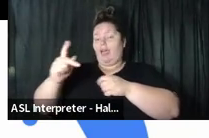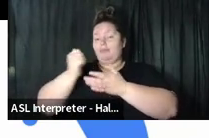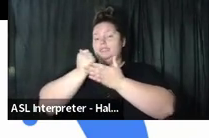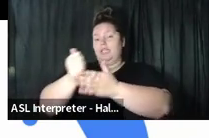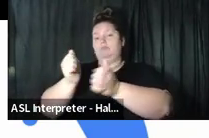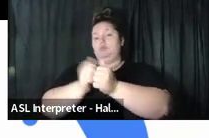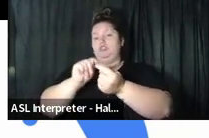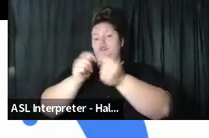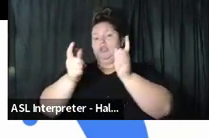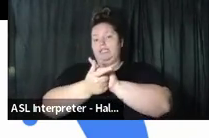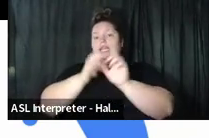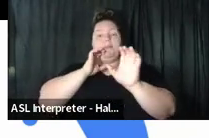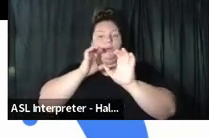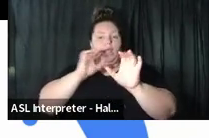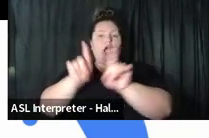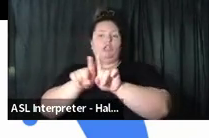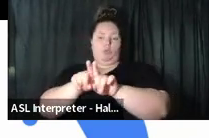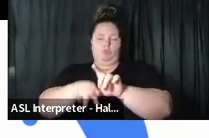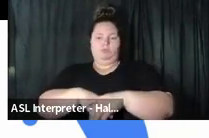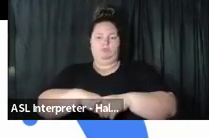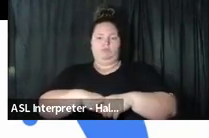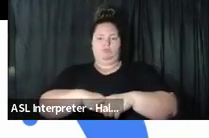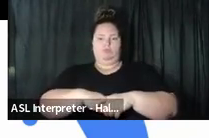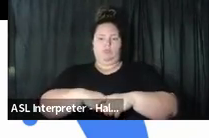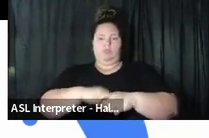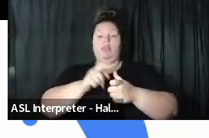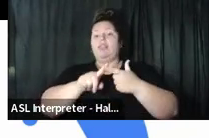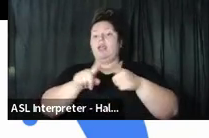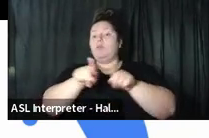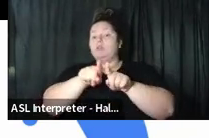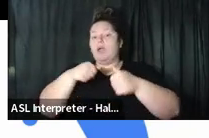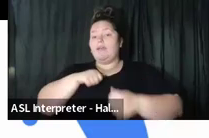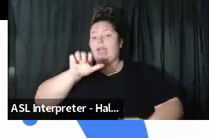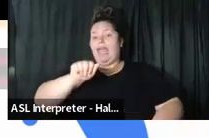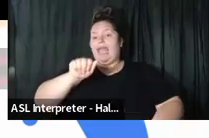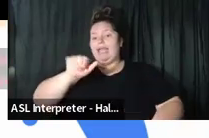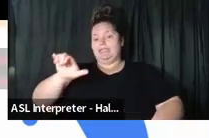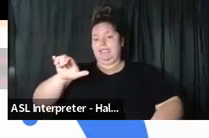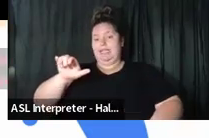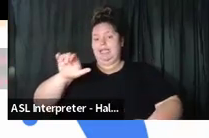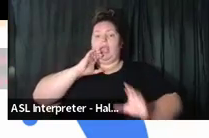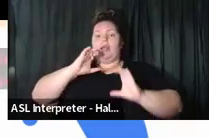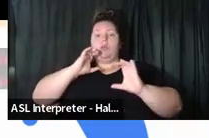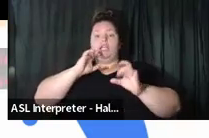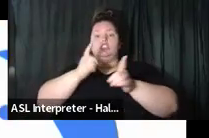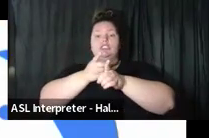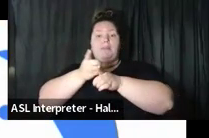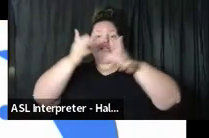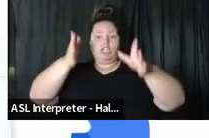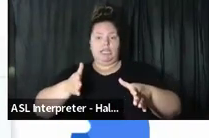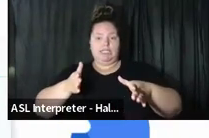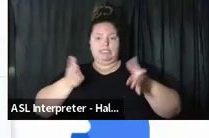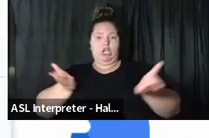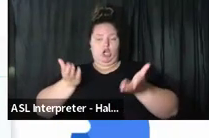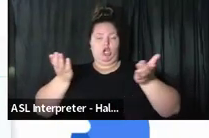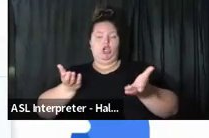and communicate as well. And then we also have our AAC communication specialist, and